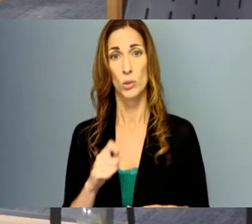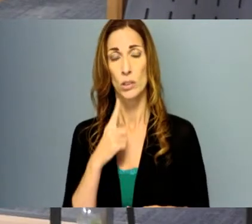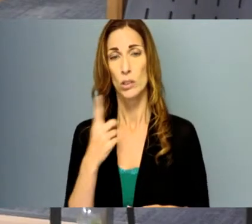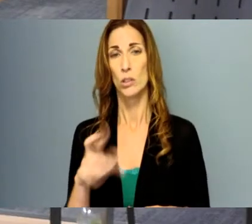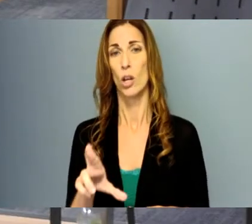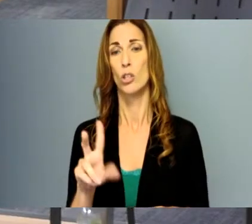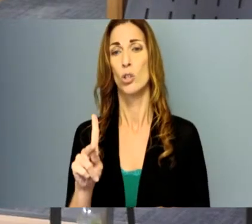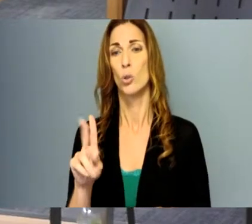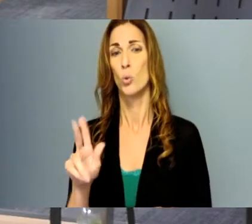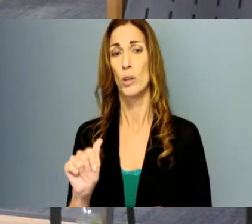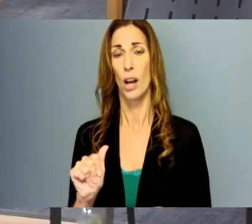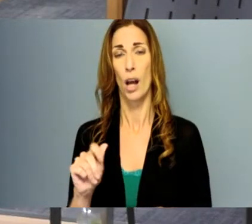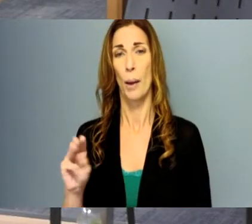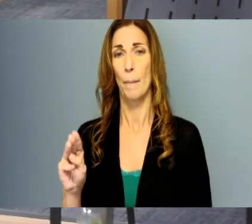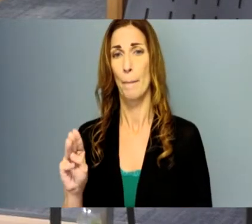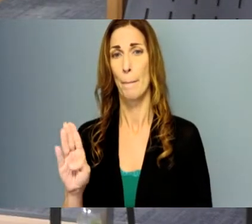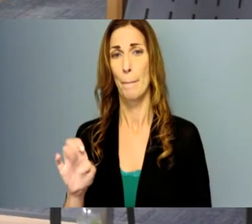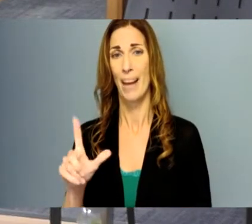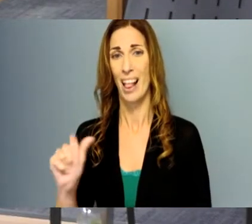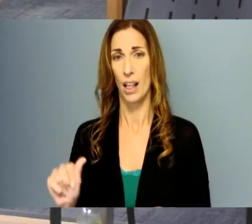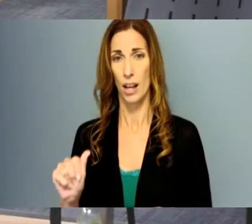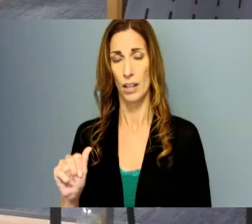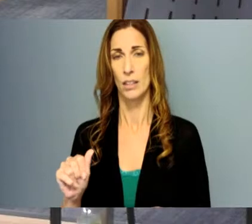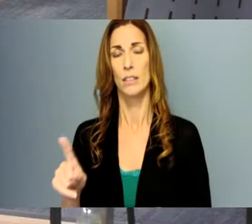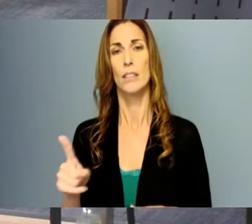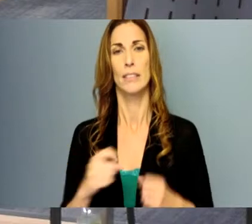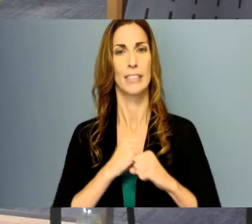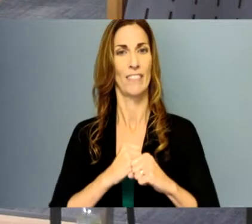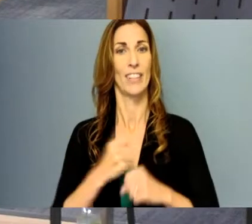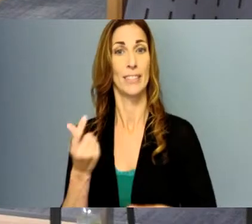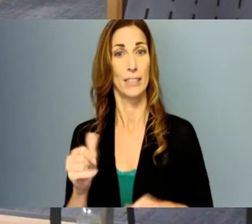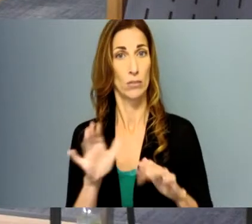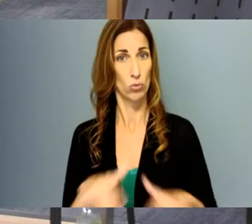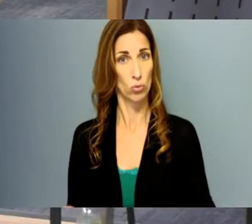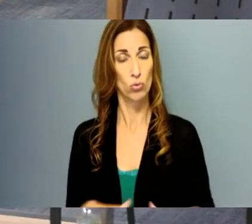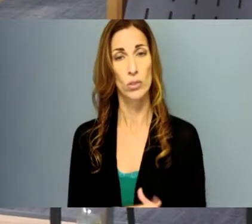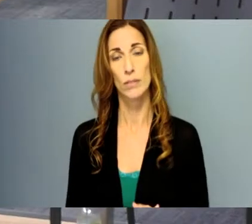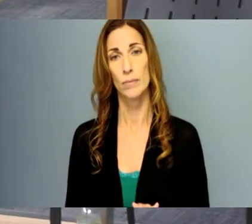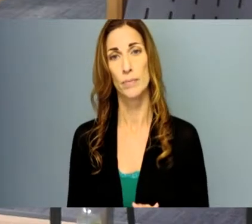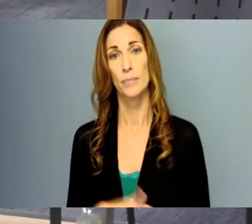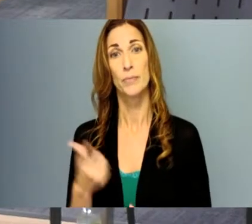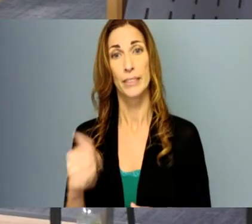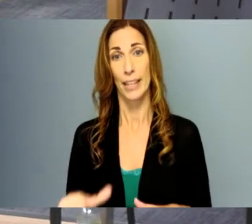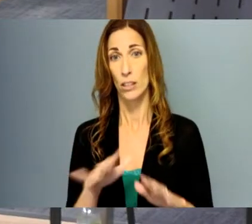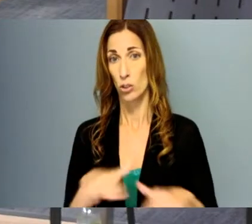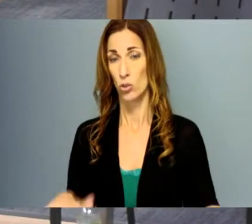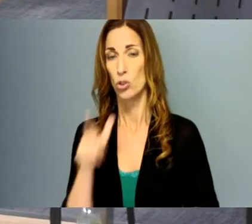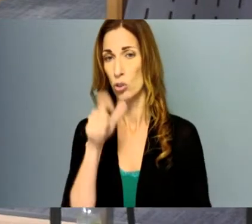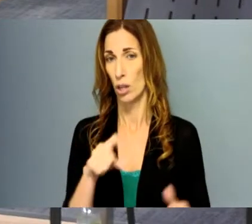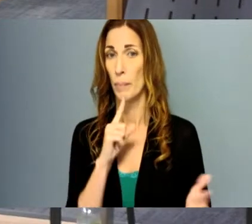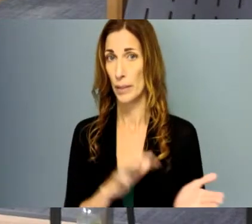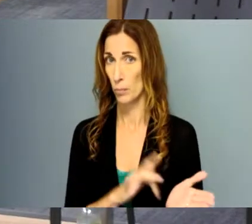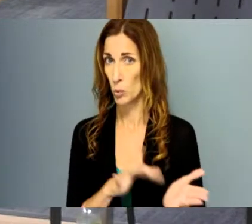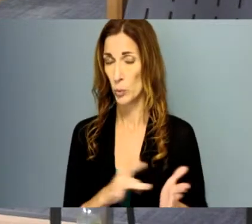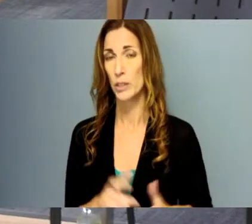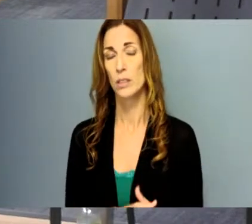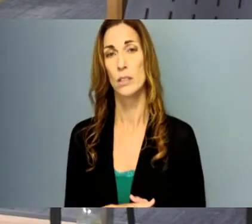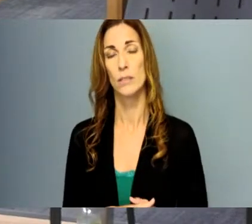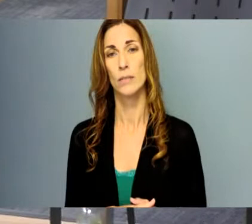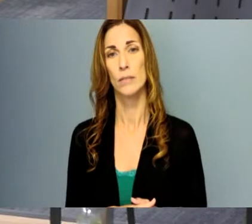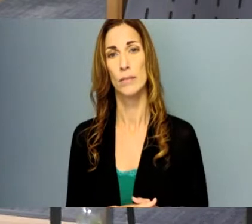Luca Bell, defending gay children. The gay children should not be abused